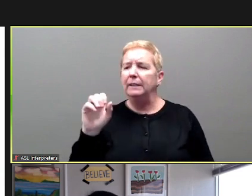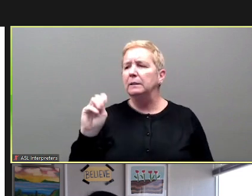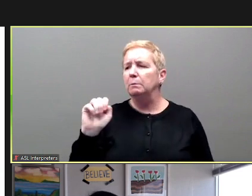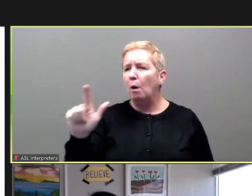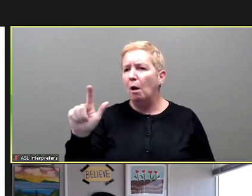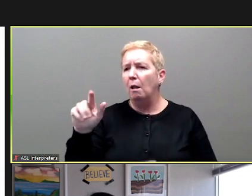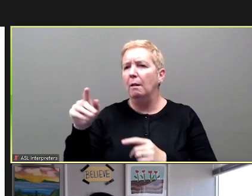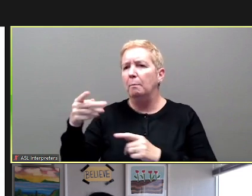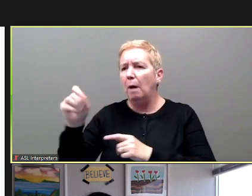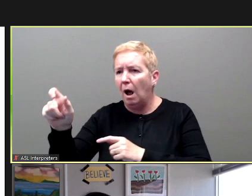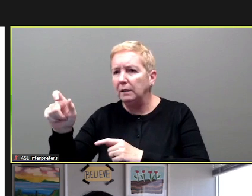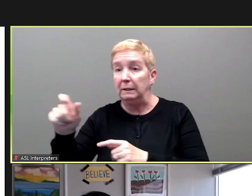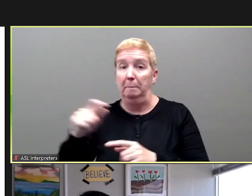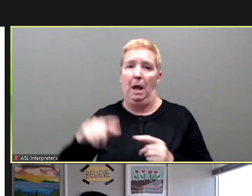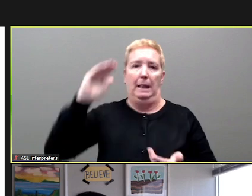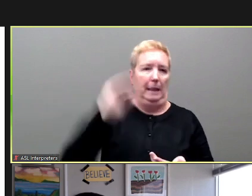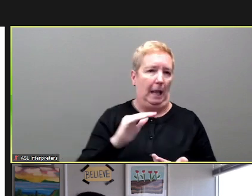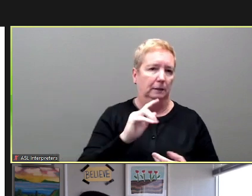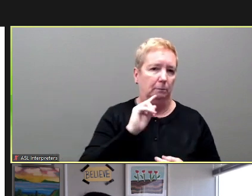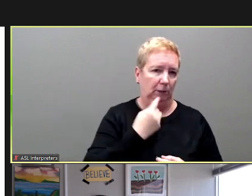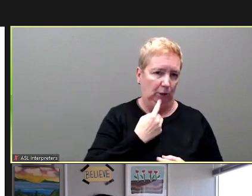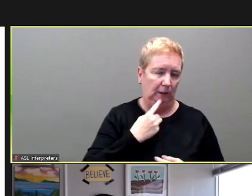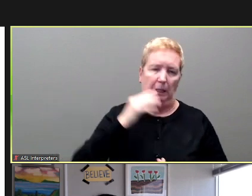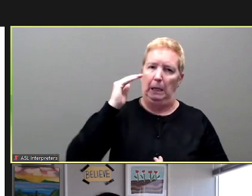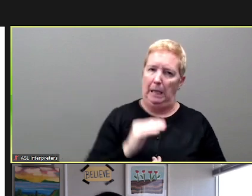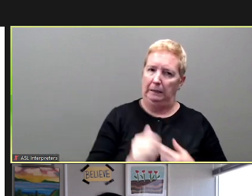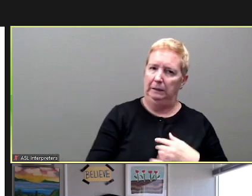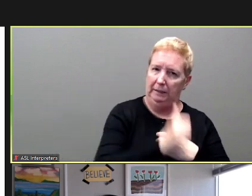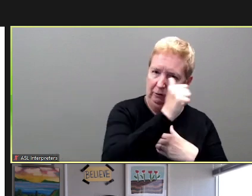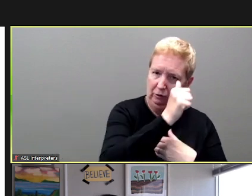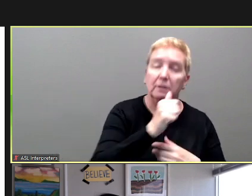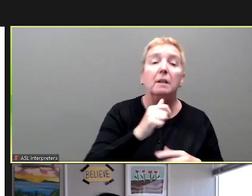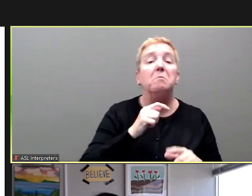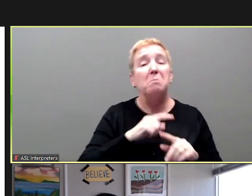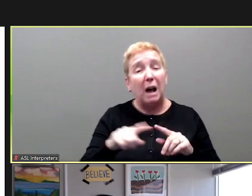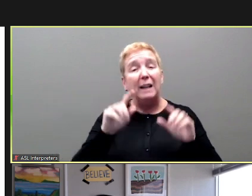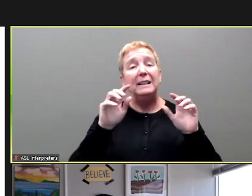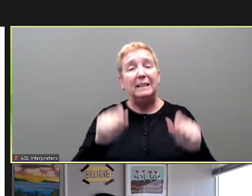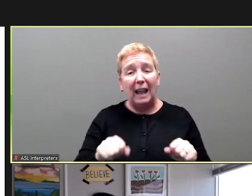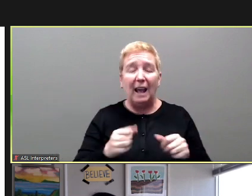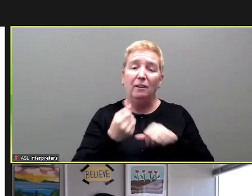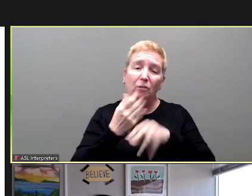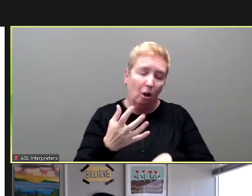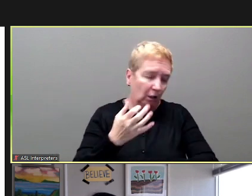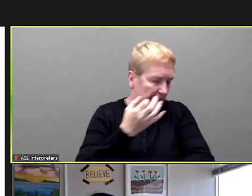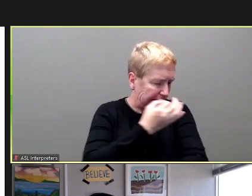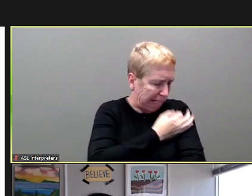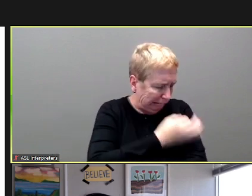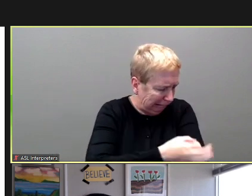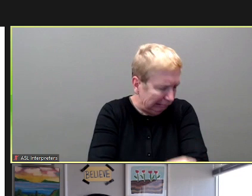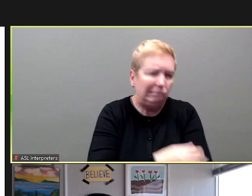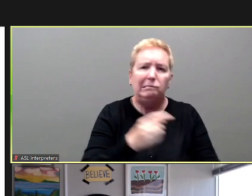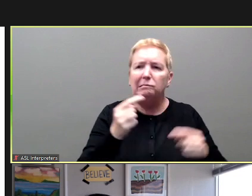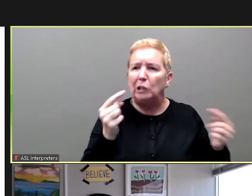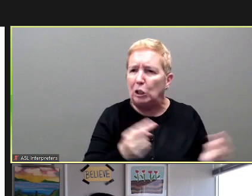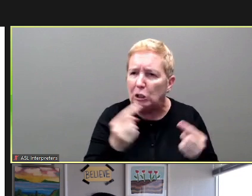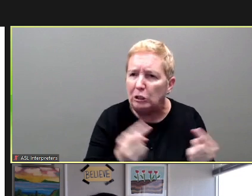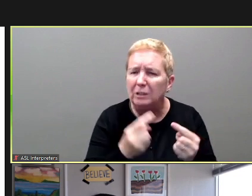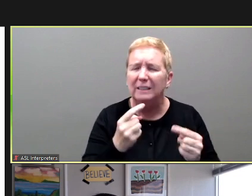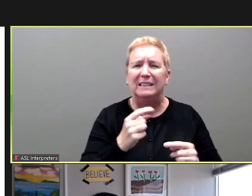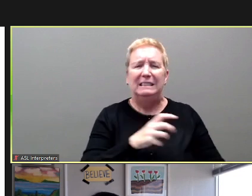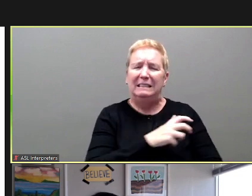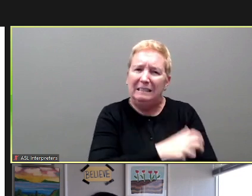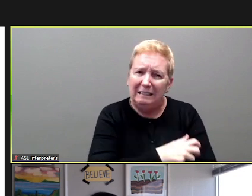serious illness. However, the monkeypox can result in painful lesions or sores, but rarely results in hospitalizations